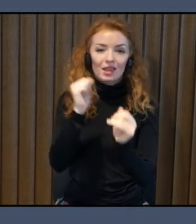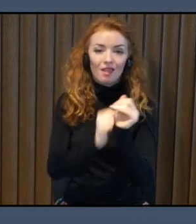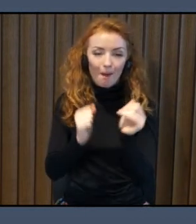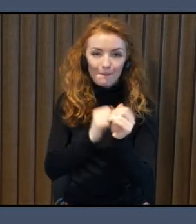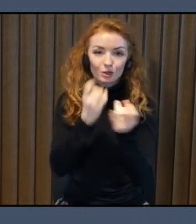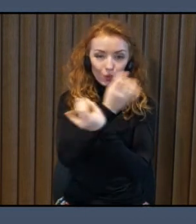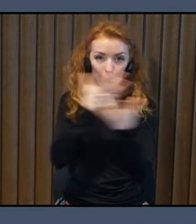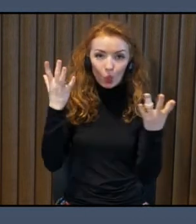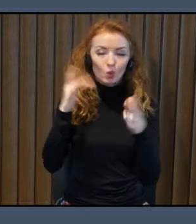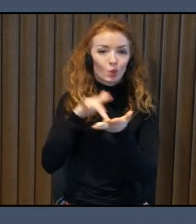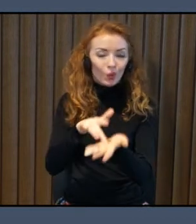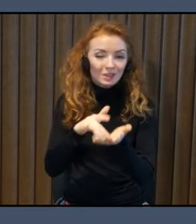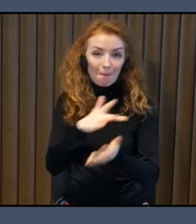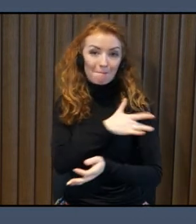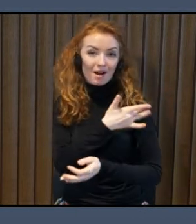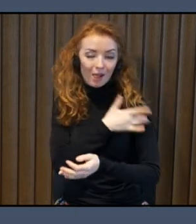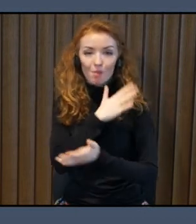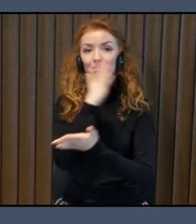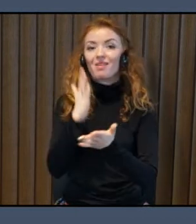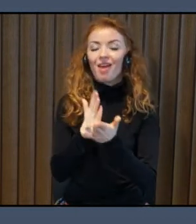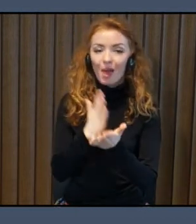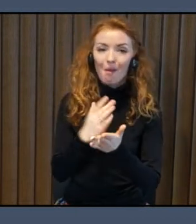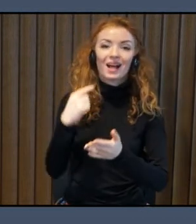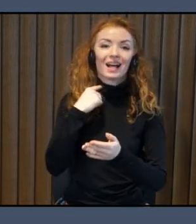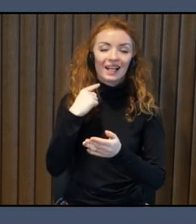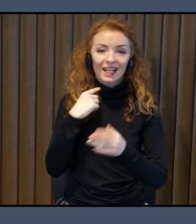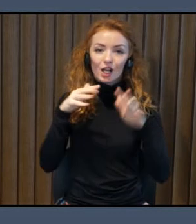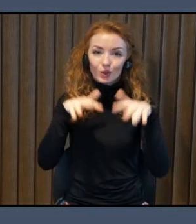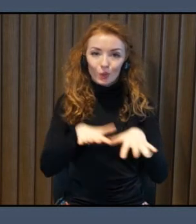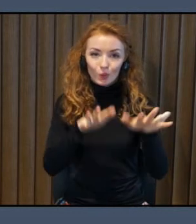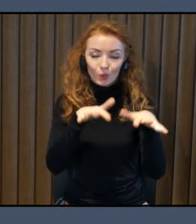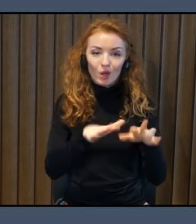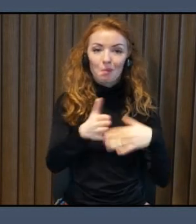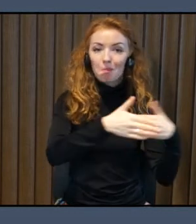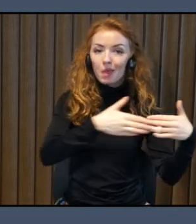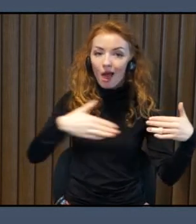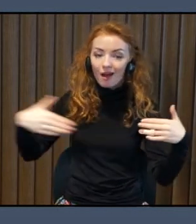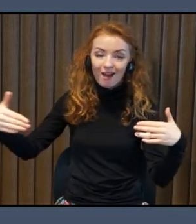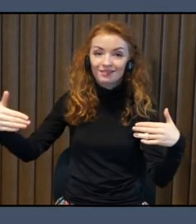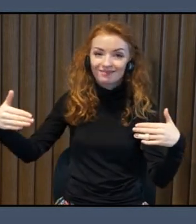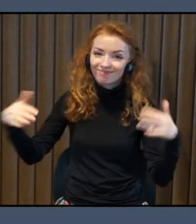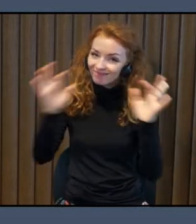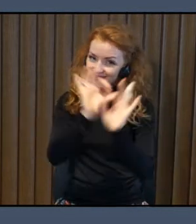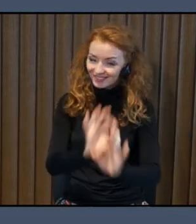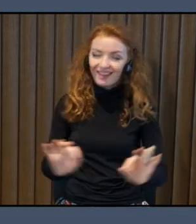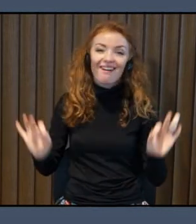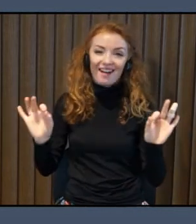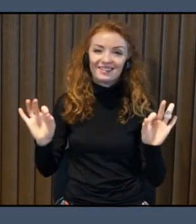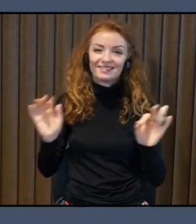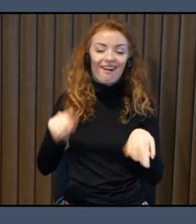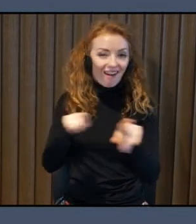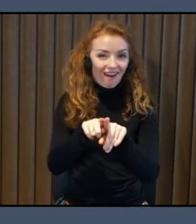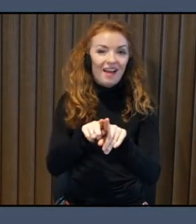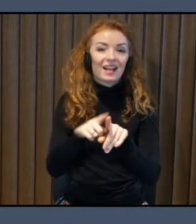the new nature and culture tourism services, a more